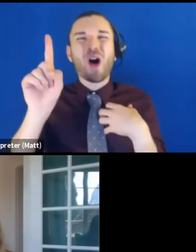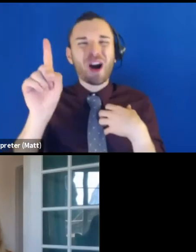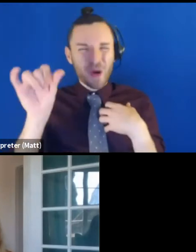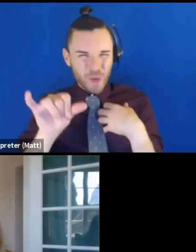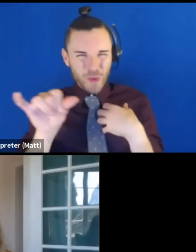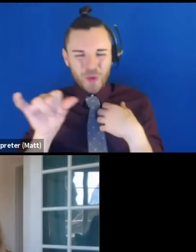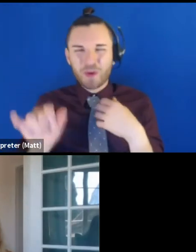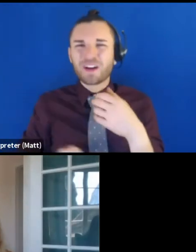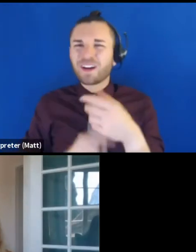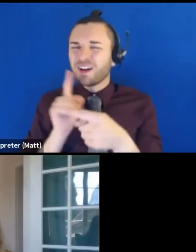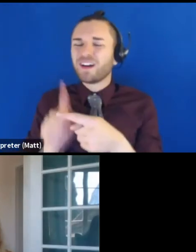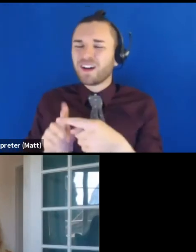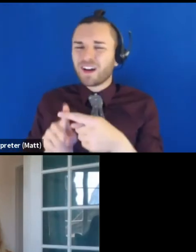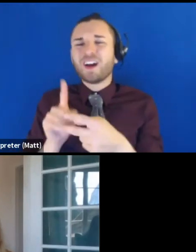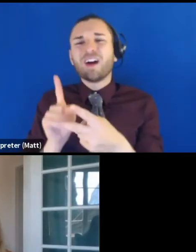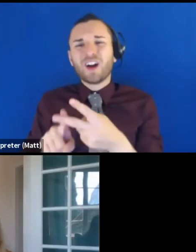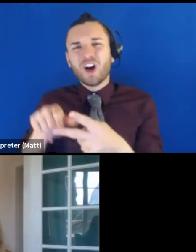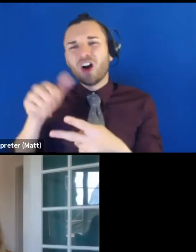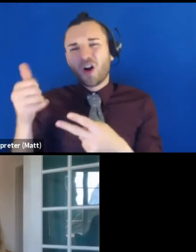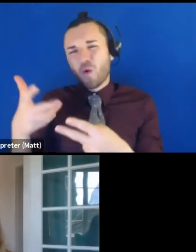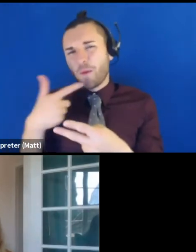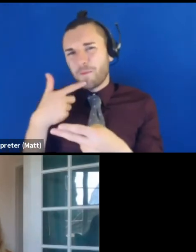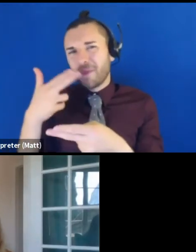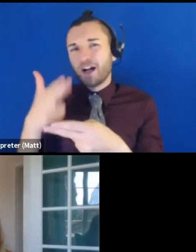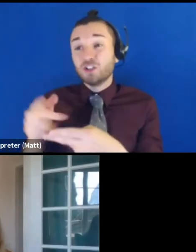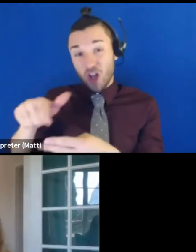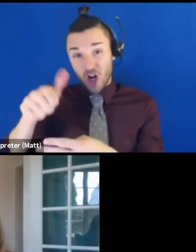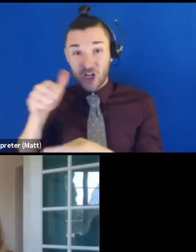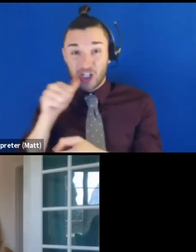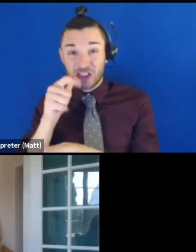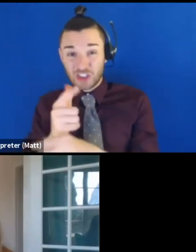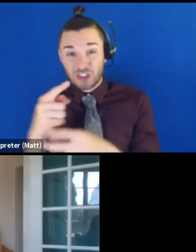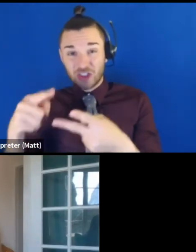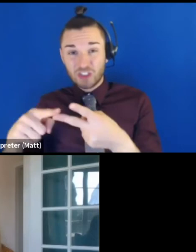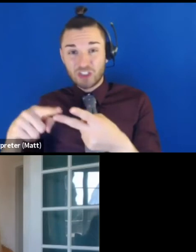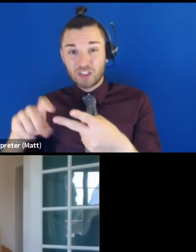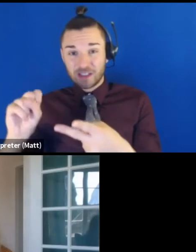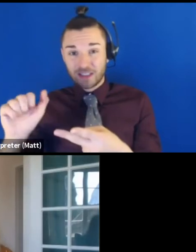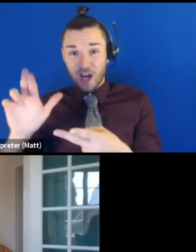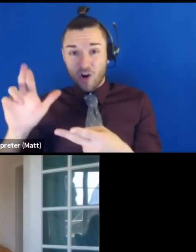mark of how good that show is that Sarah, the other sister, who's is very,